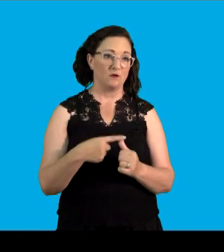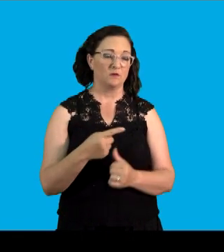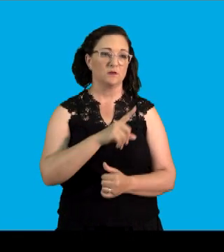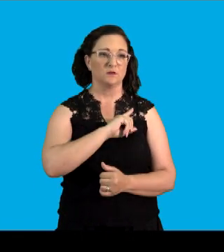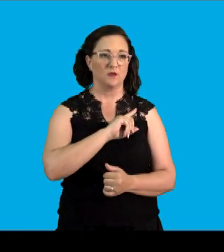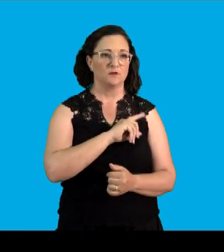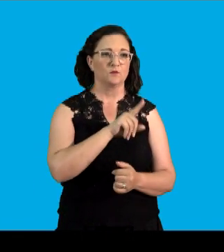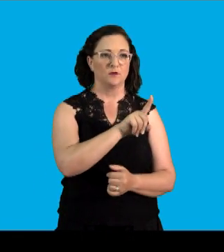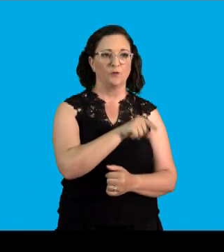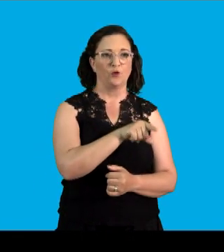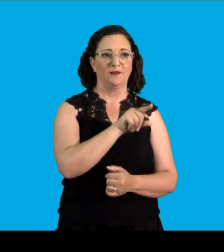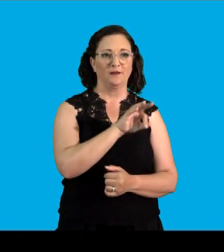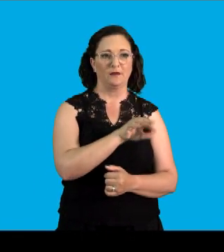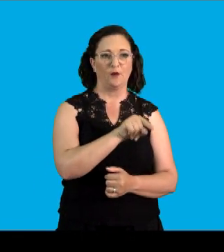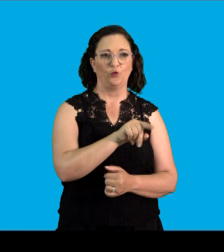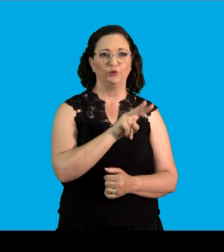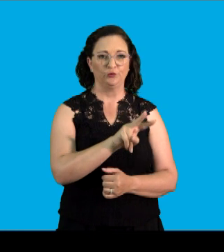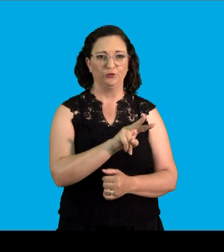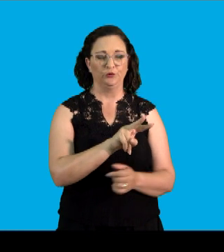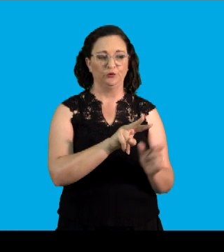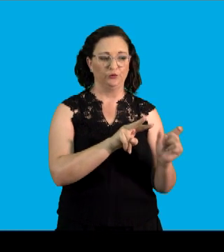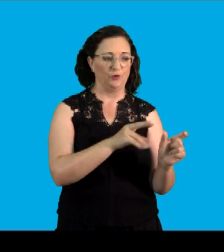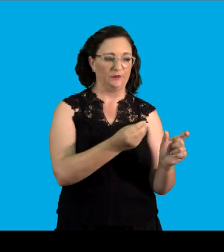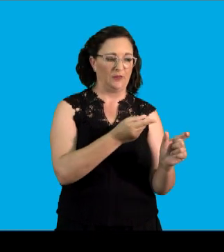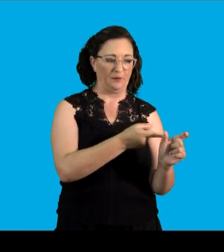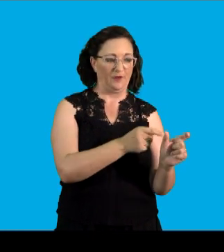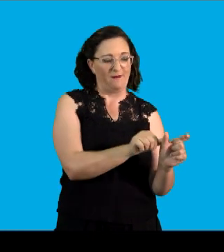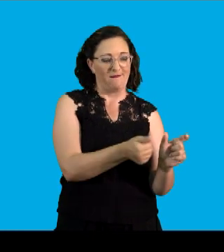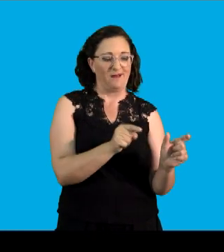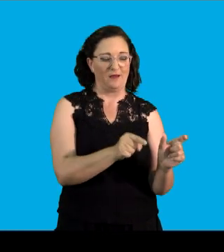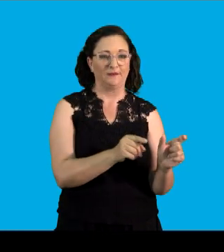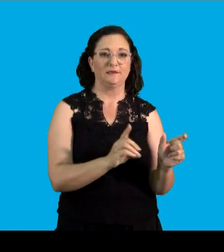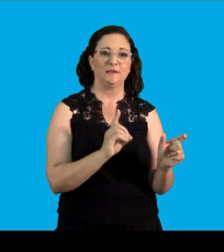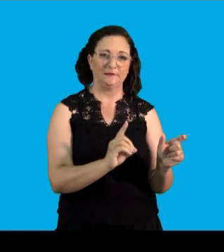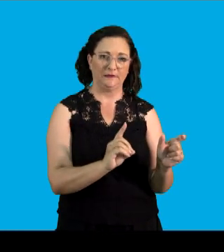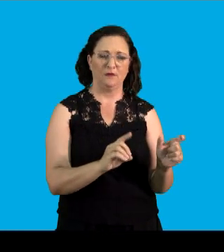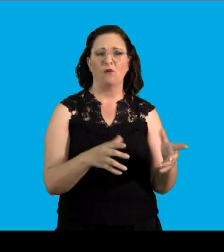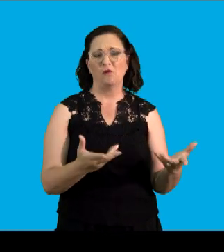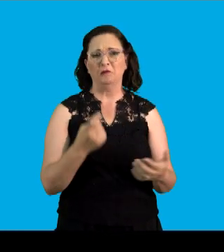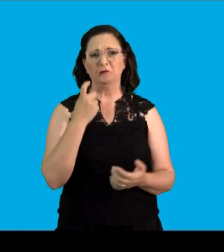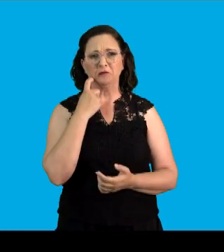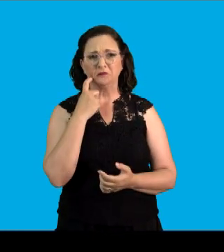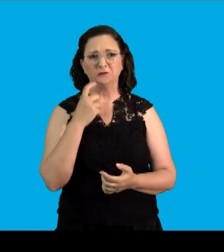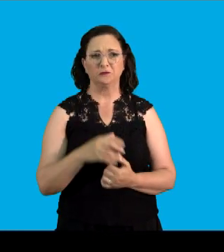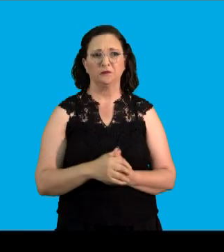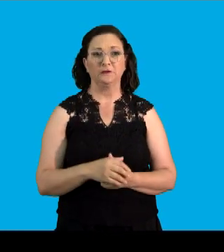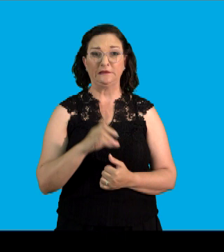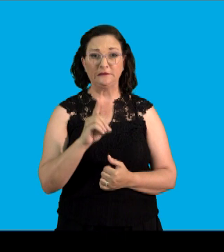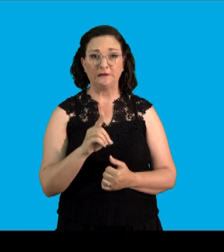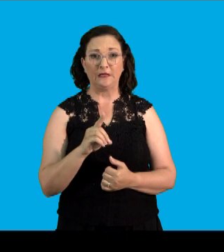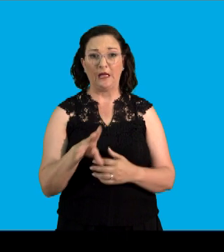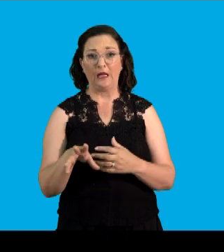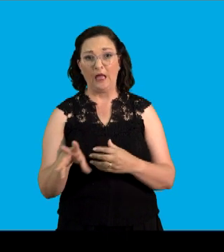Then you write D next to the question number. Can you see how simple this is? It's very easy. So you cannot say D